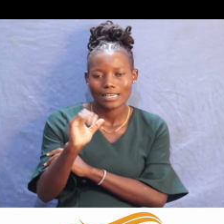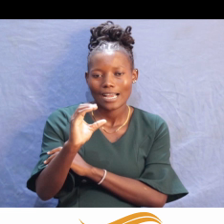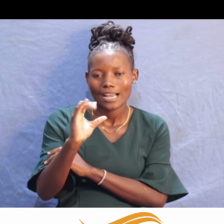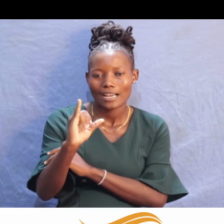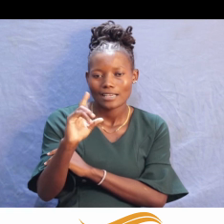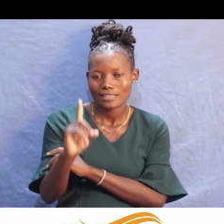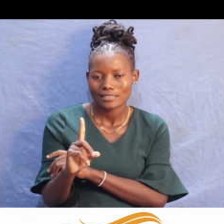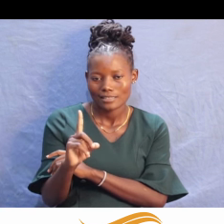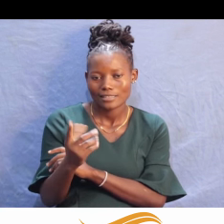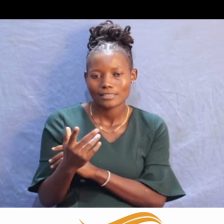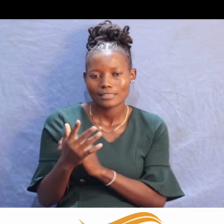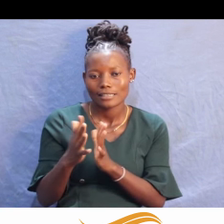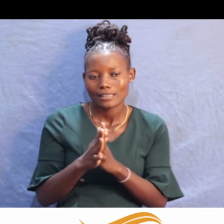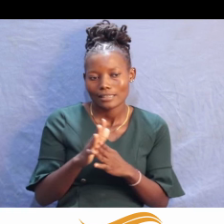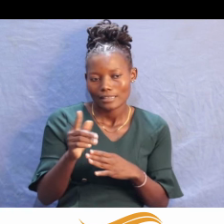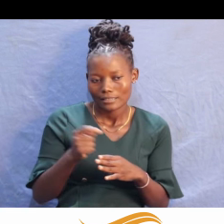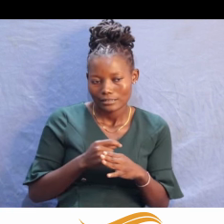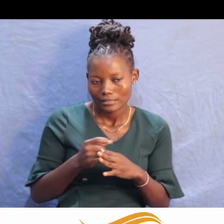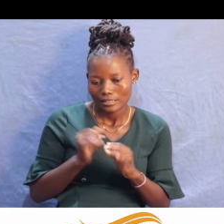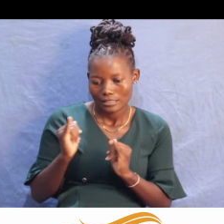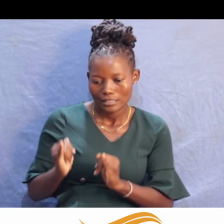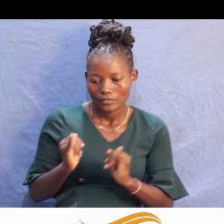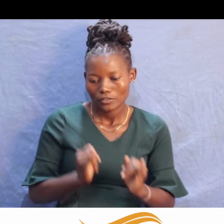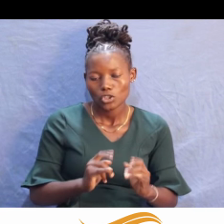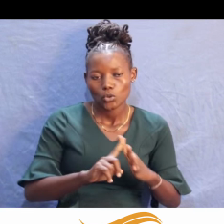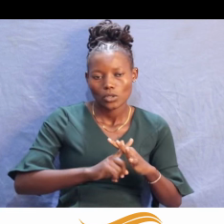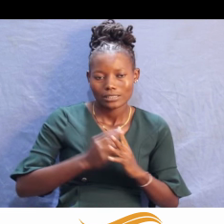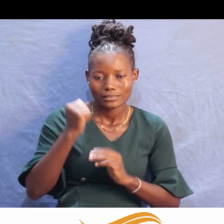The untrained individual starts running,